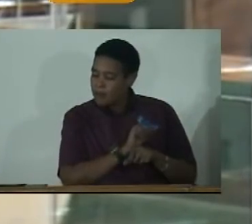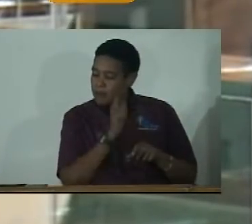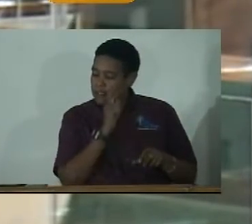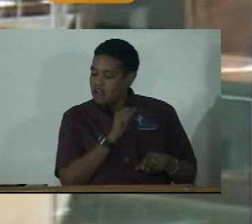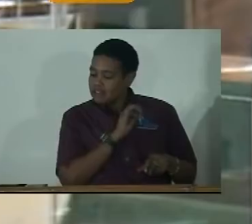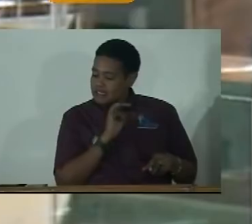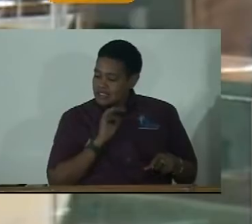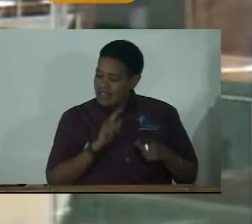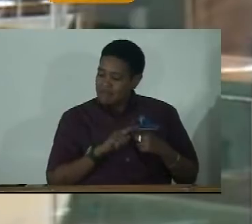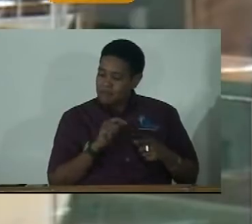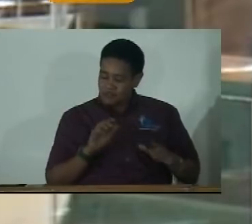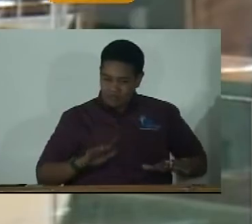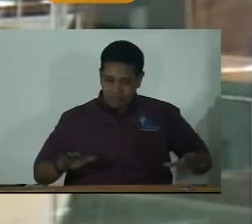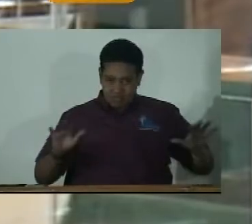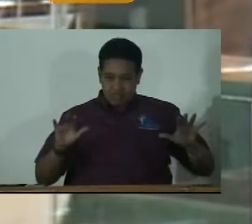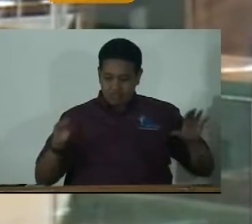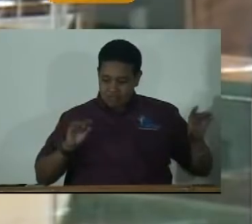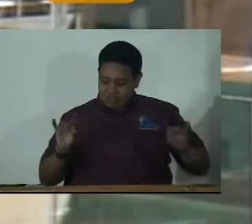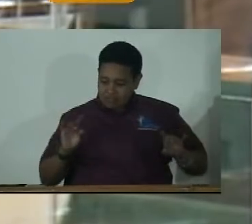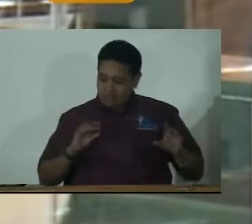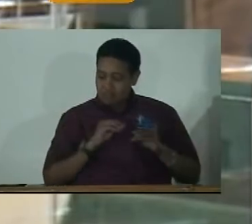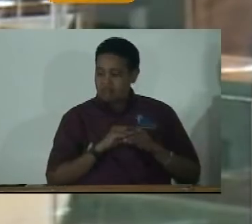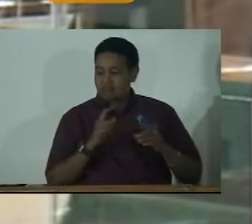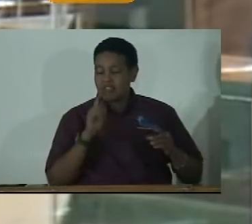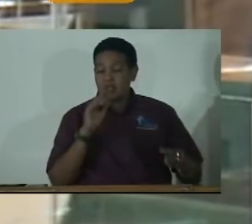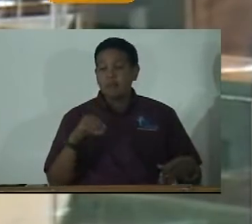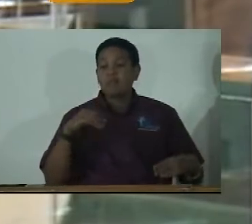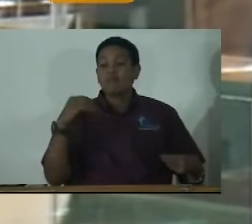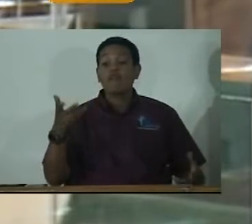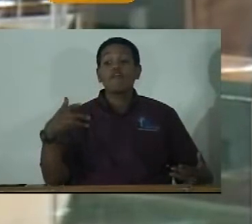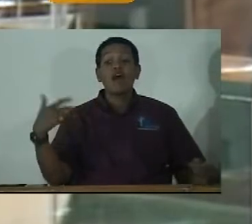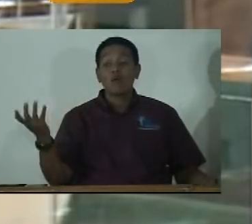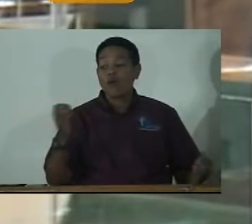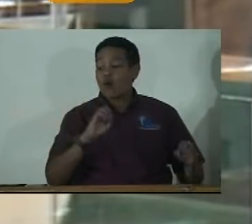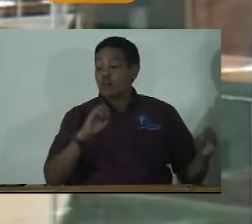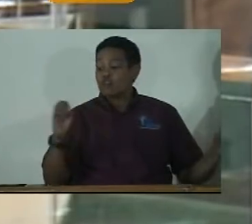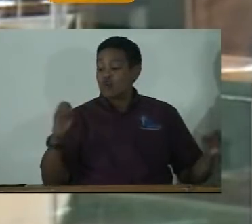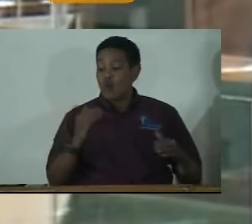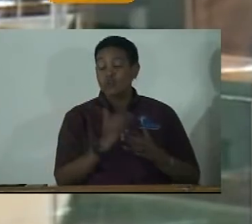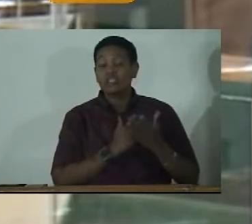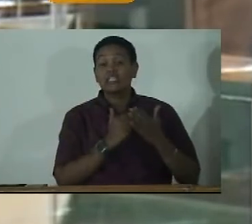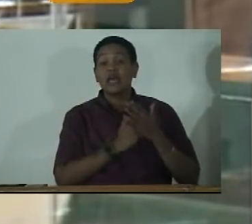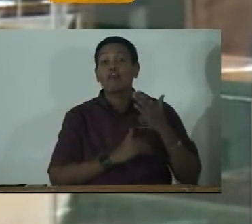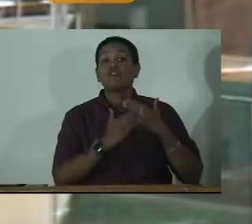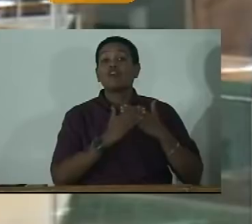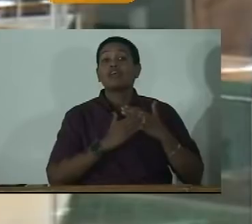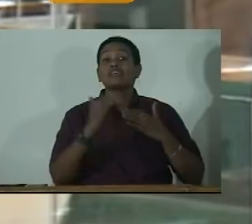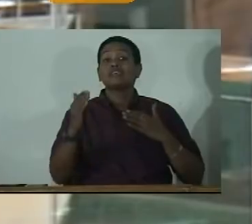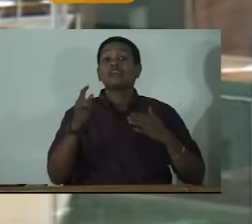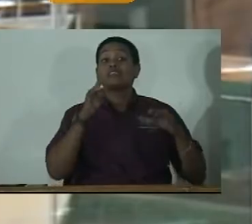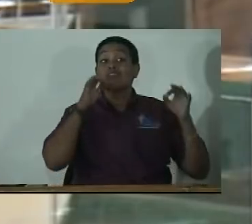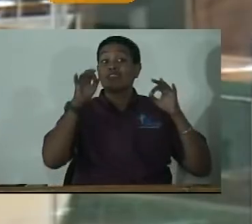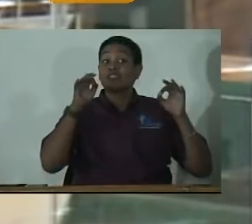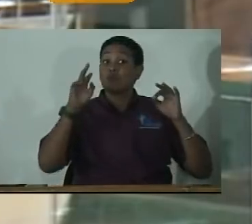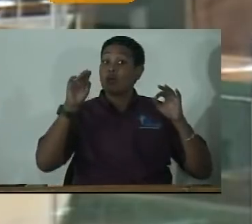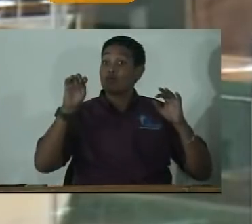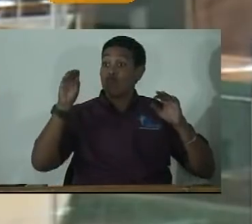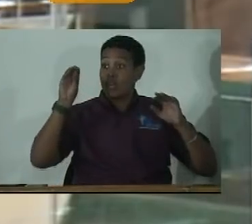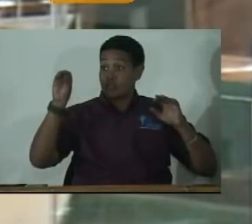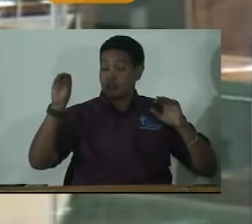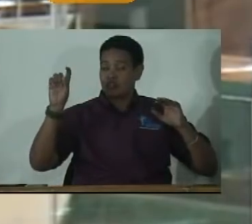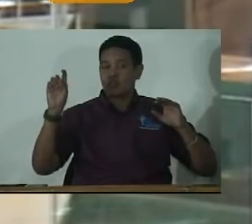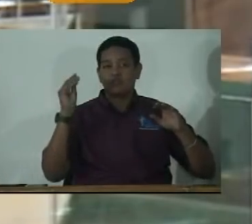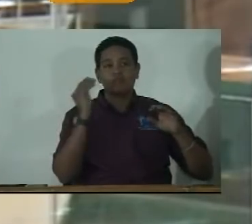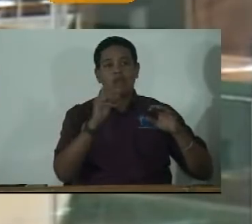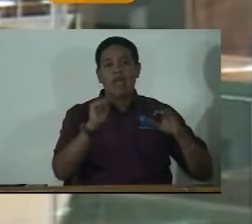employees. It provides inter alia that no salary in excess of the prescribed rate shall be assigned to